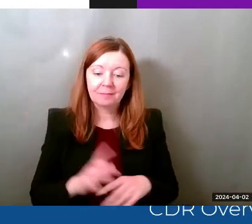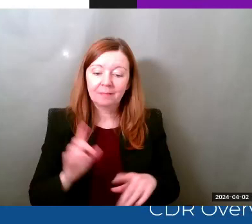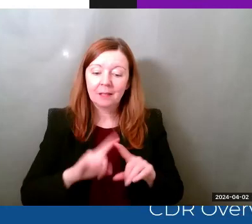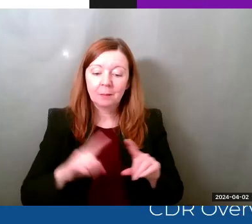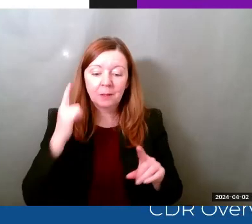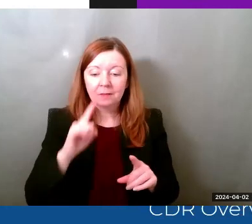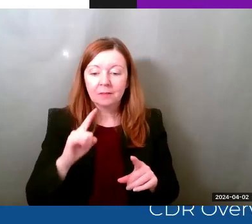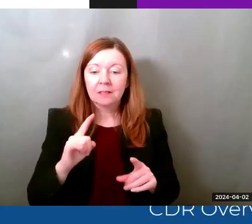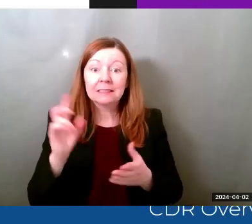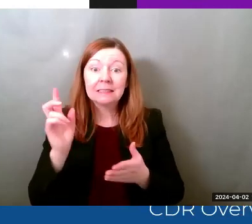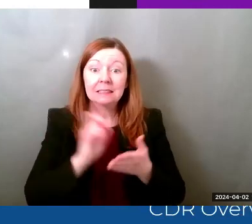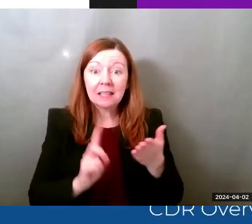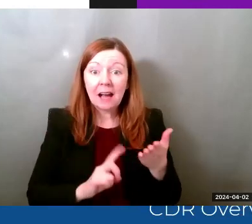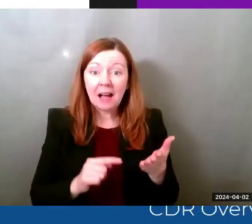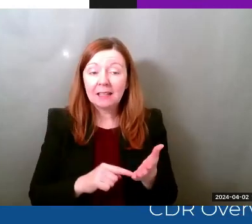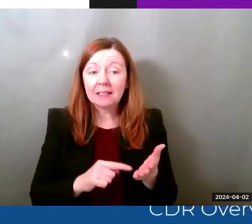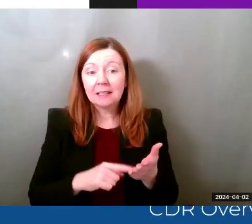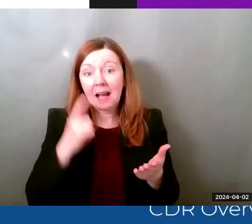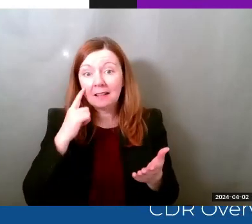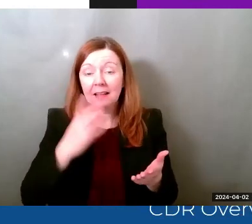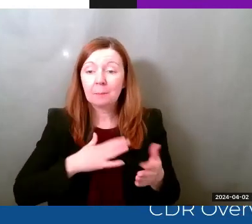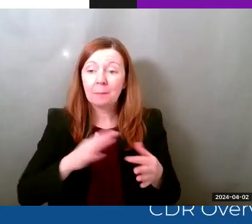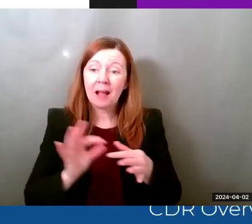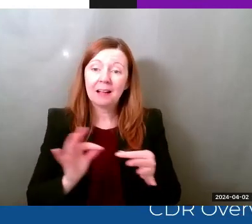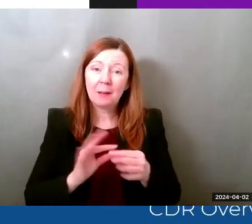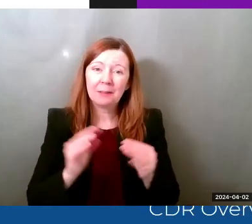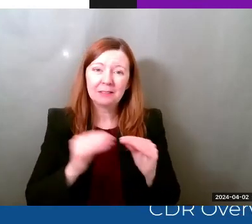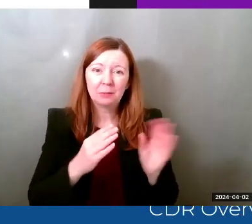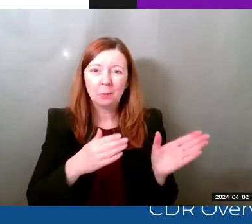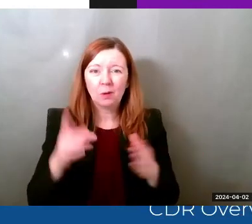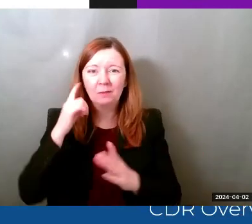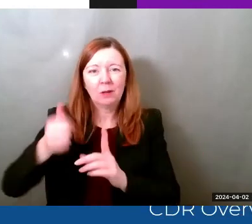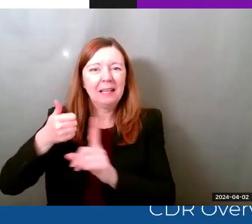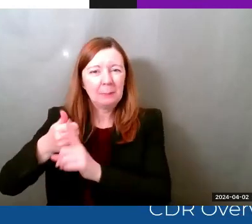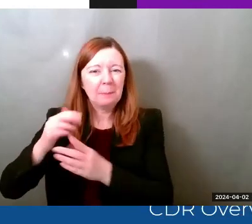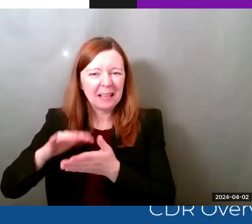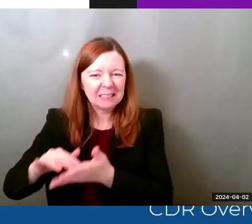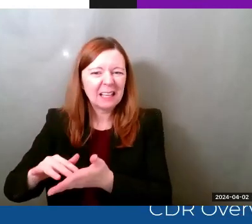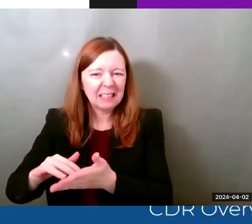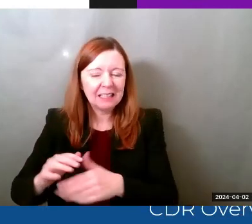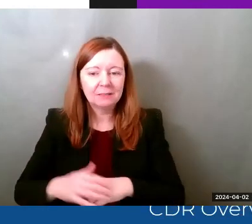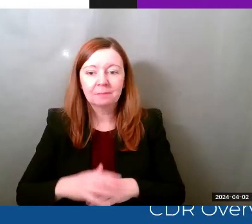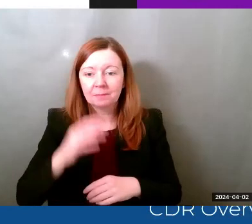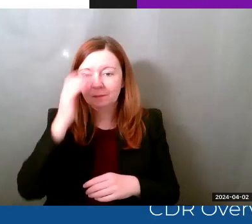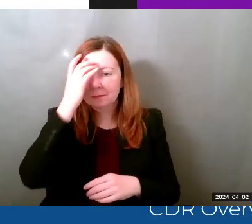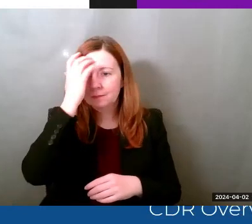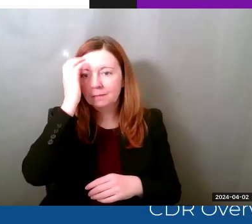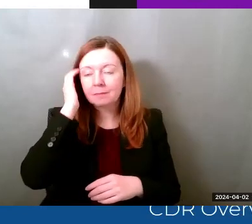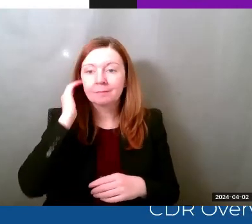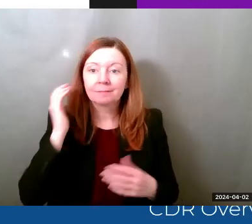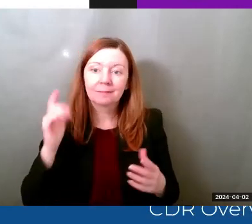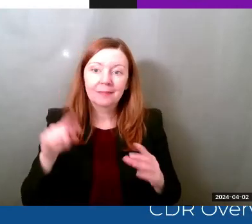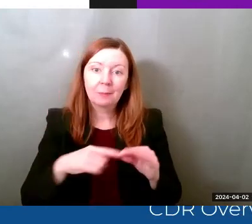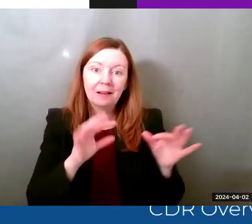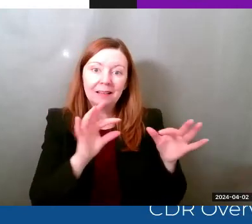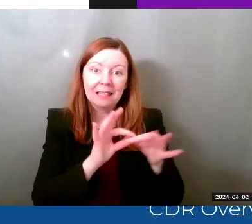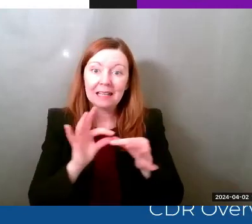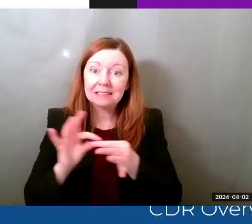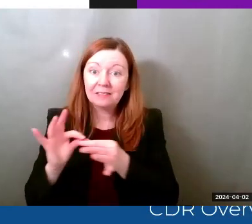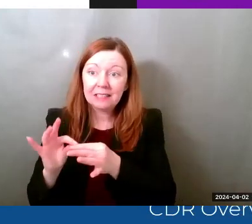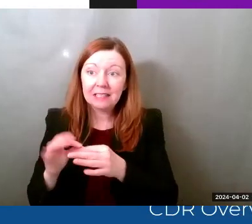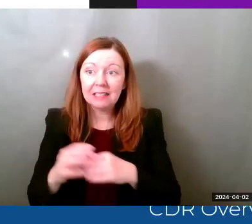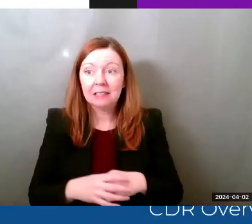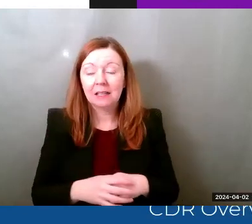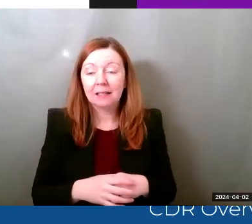far as design, I think my comments are more for the impact study, about